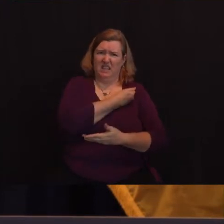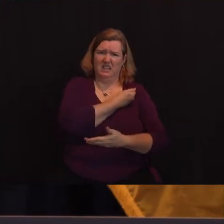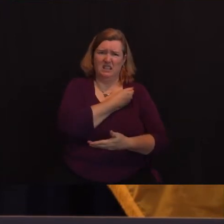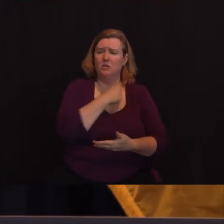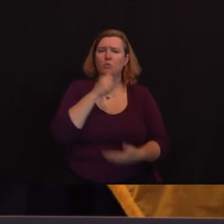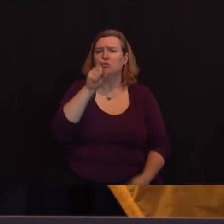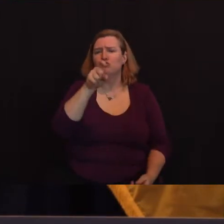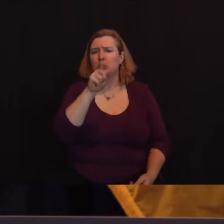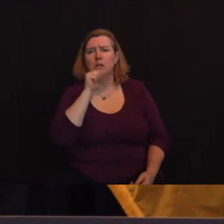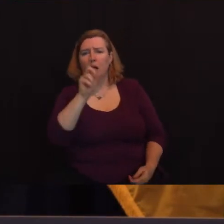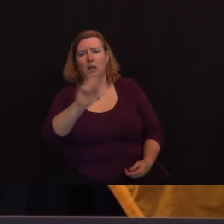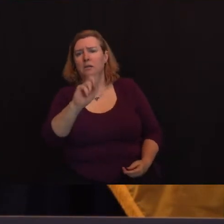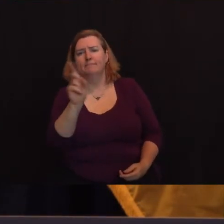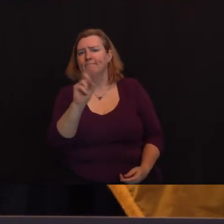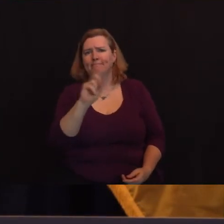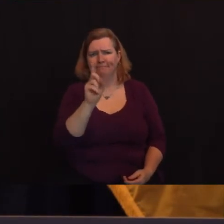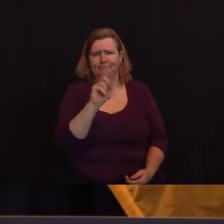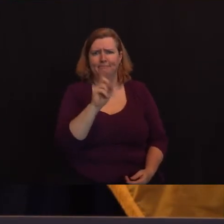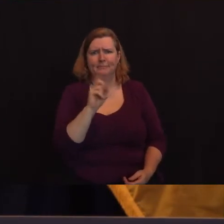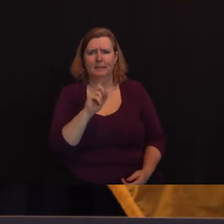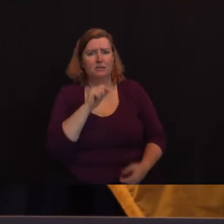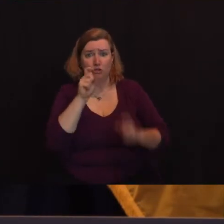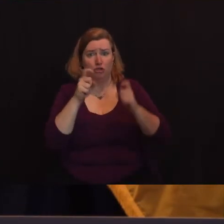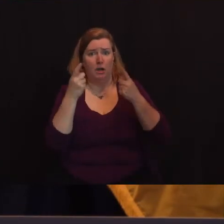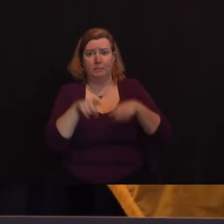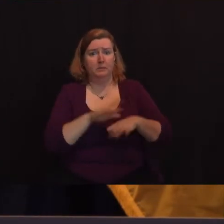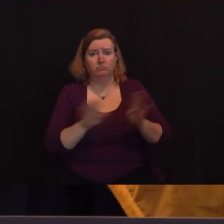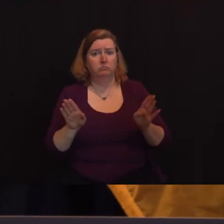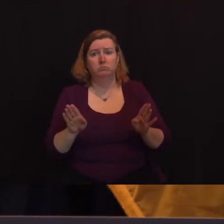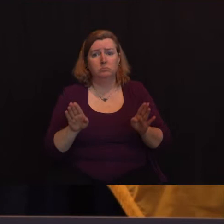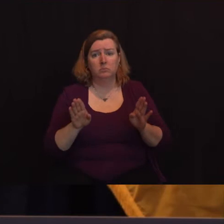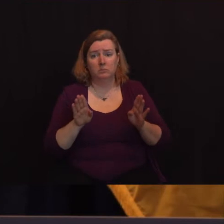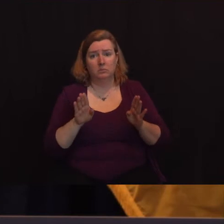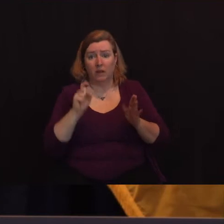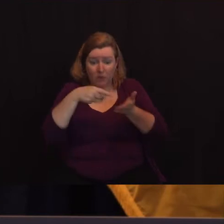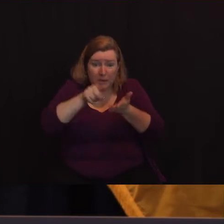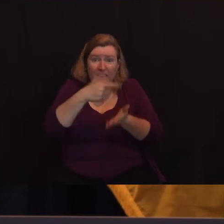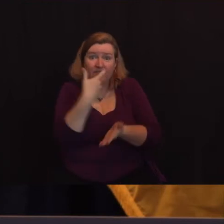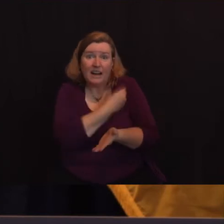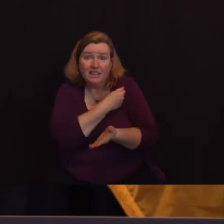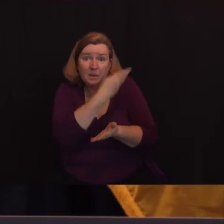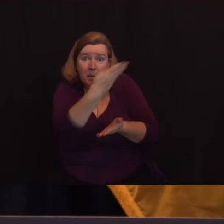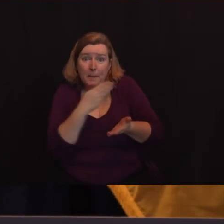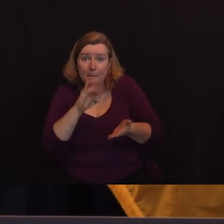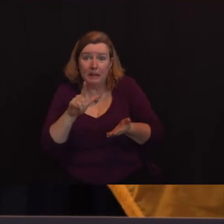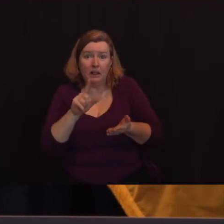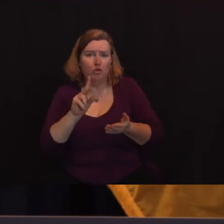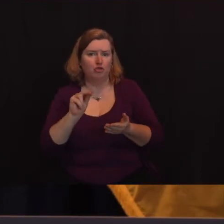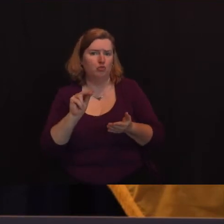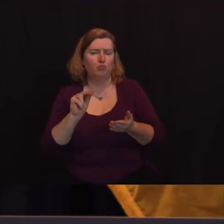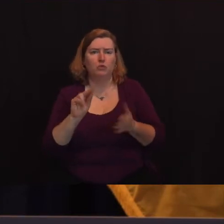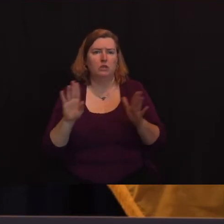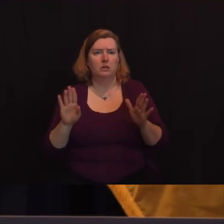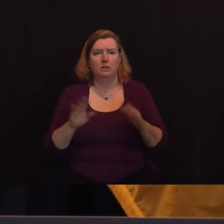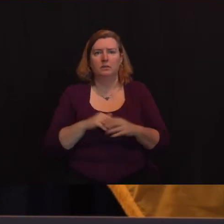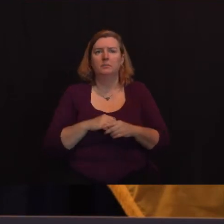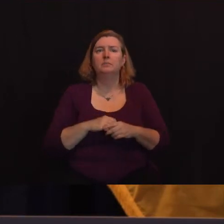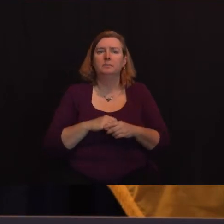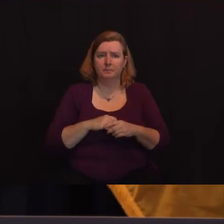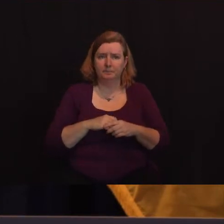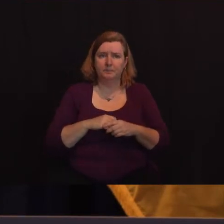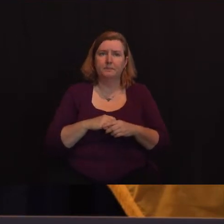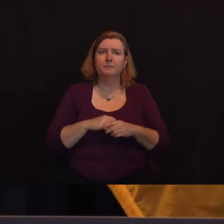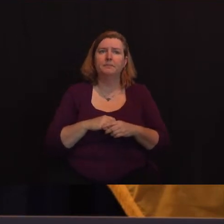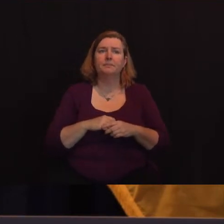think the work, the violations at the Baptist Temple are horrific.